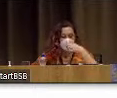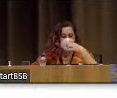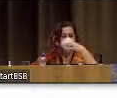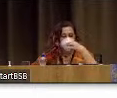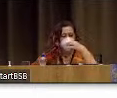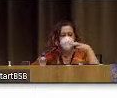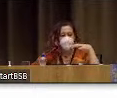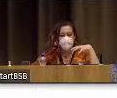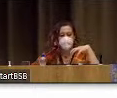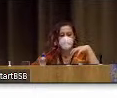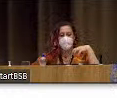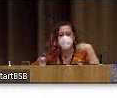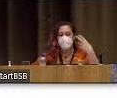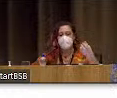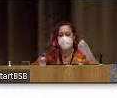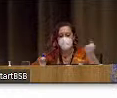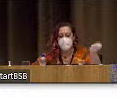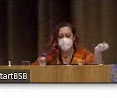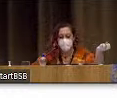were helping.